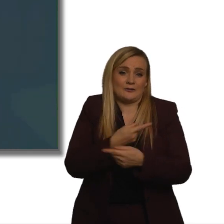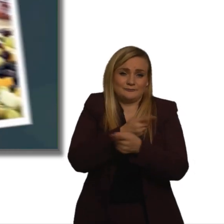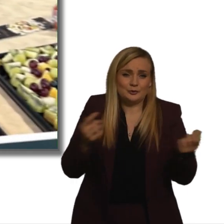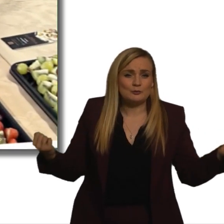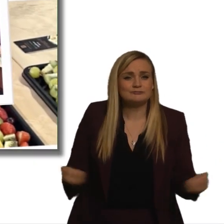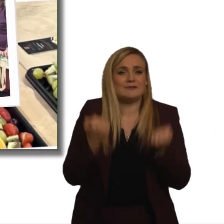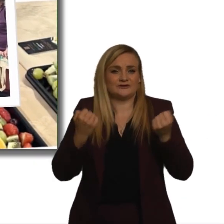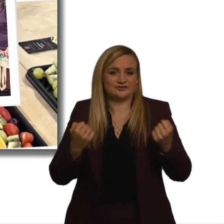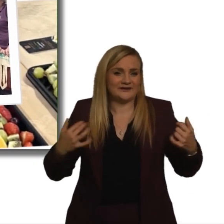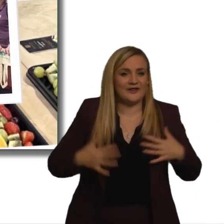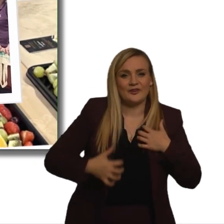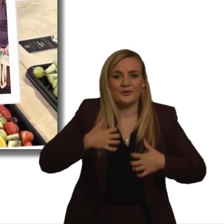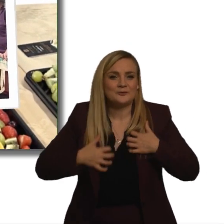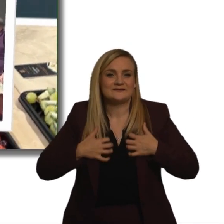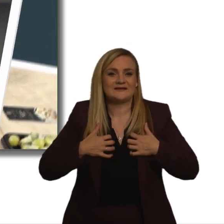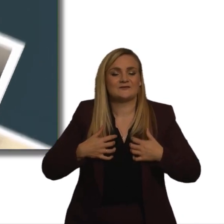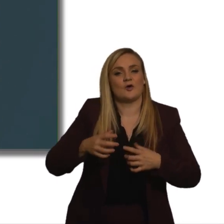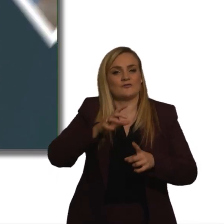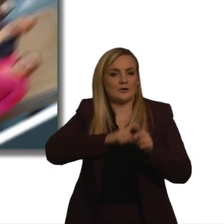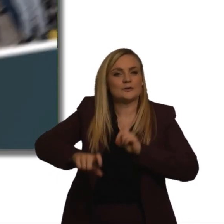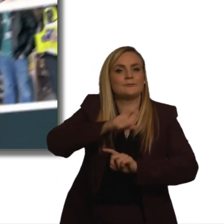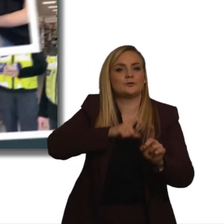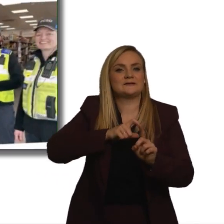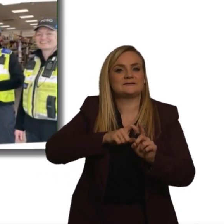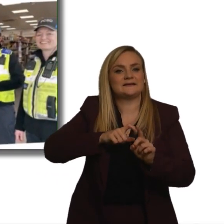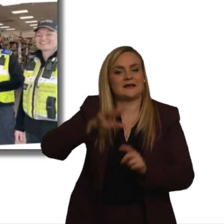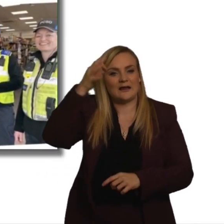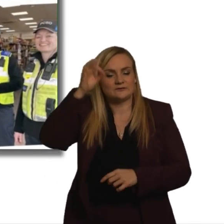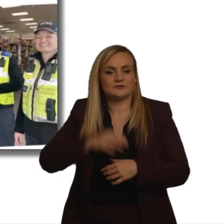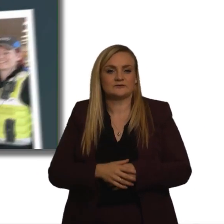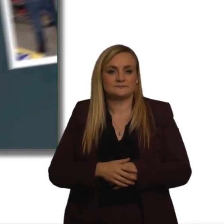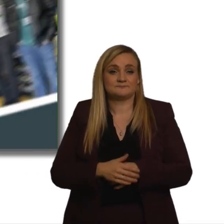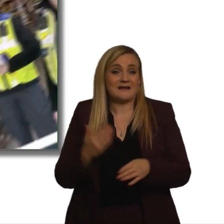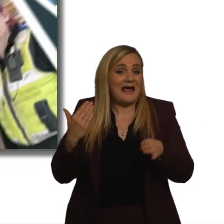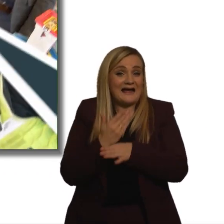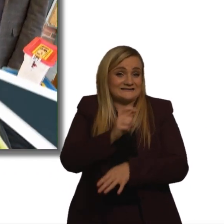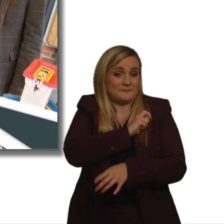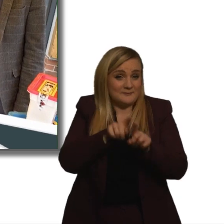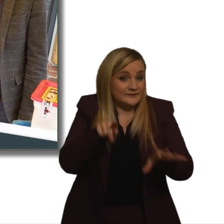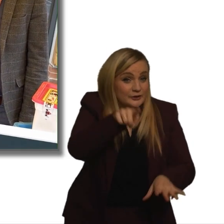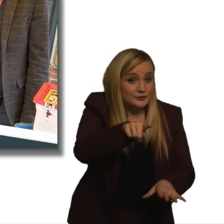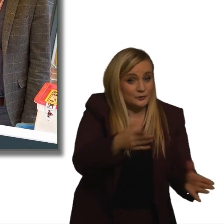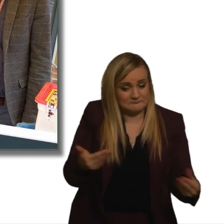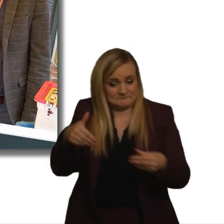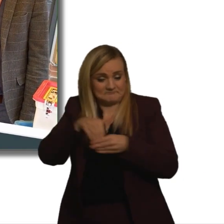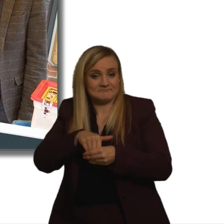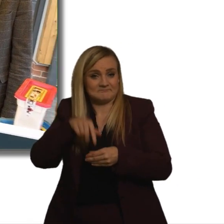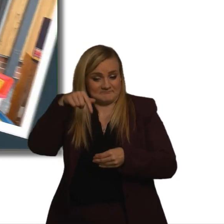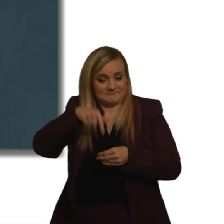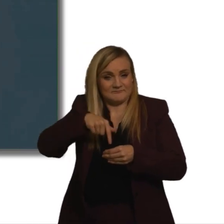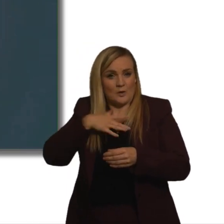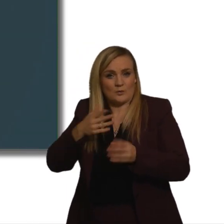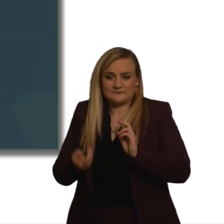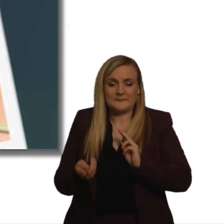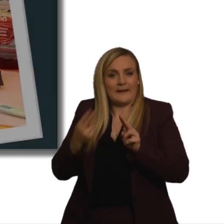of our membership and community councils, made up of active members just like you who want to give something back to